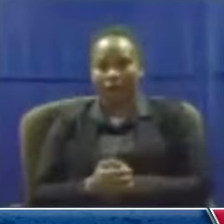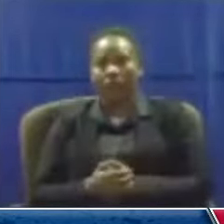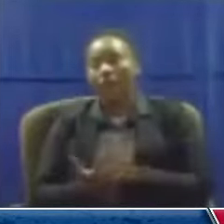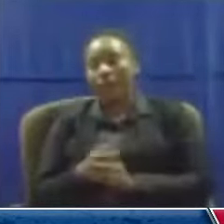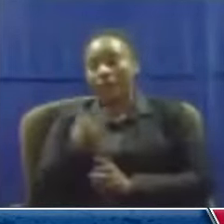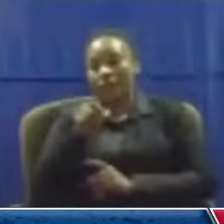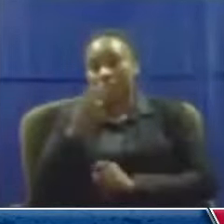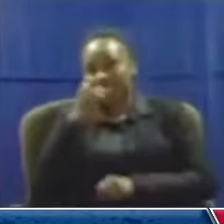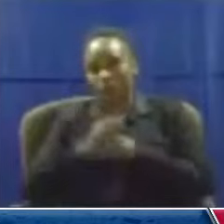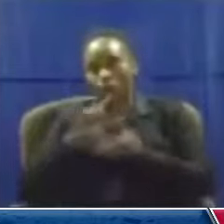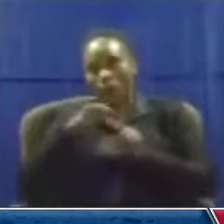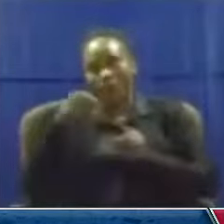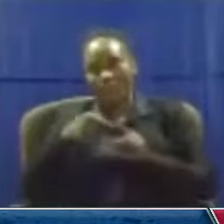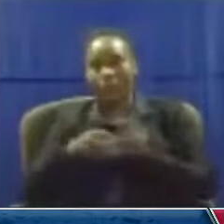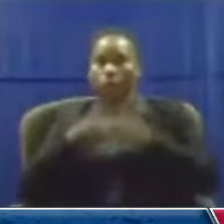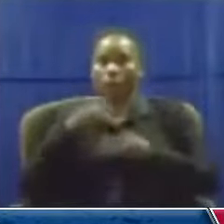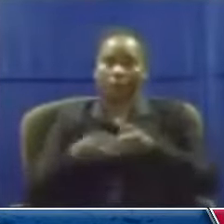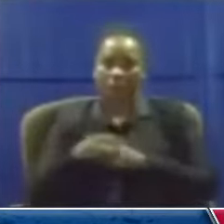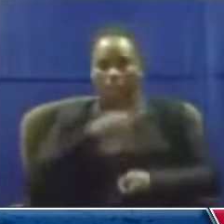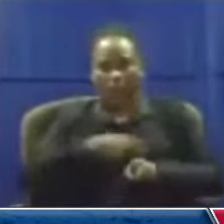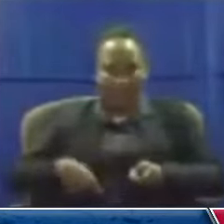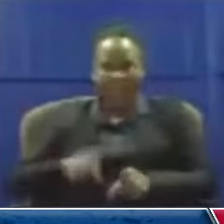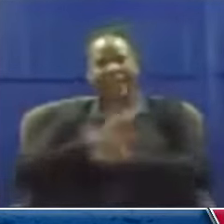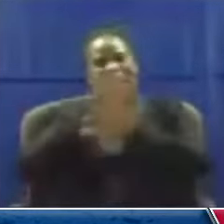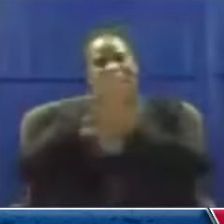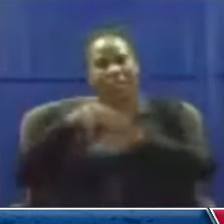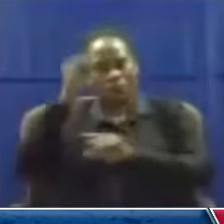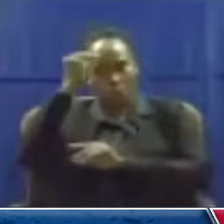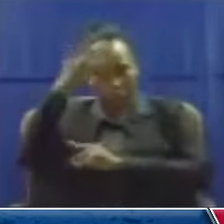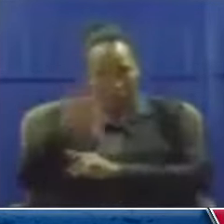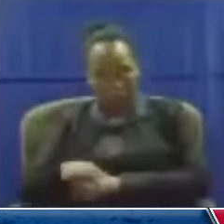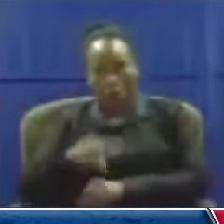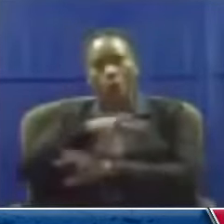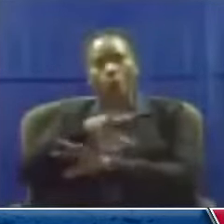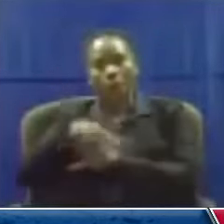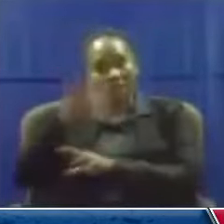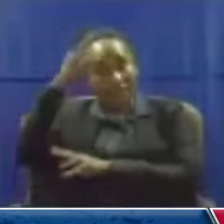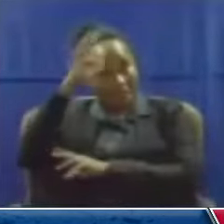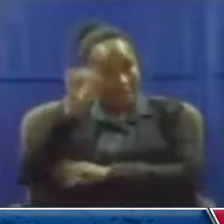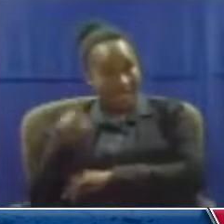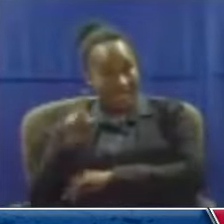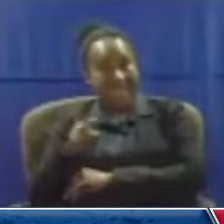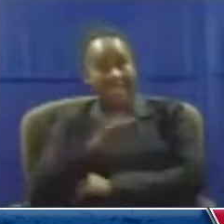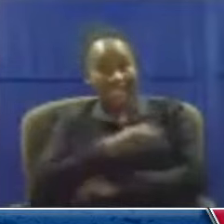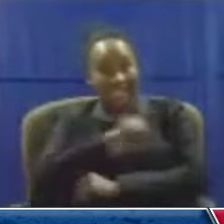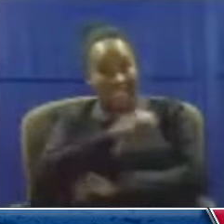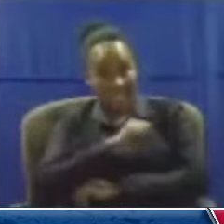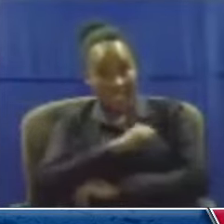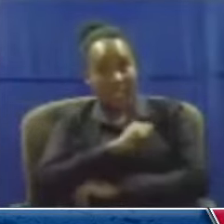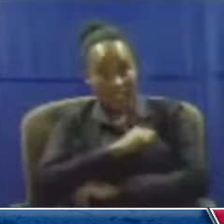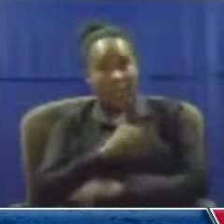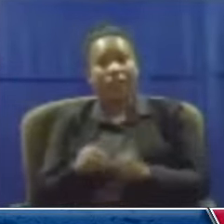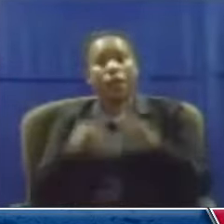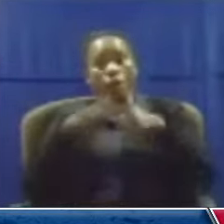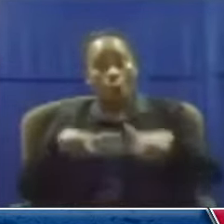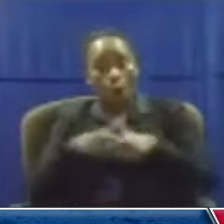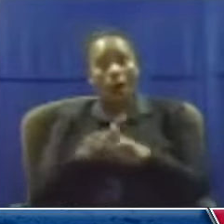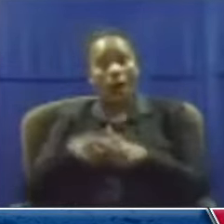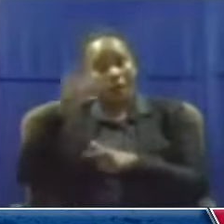problem. Mr. President, you clearly knew that your provincial government in KwaZulu-Natal nor your local government